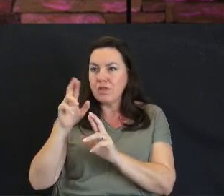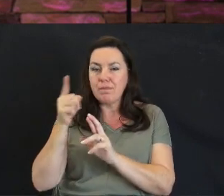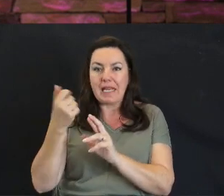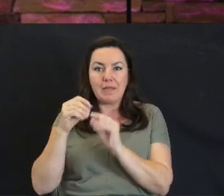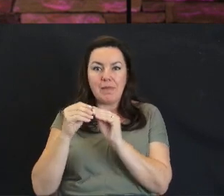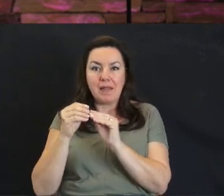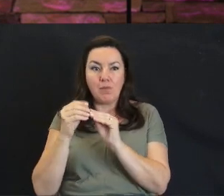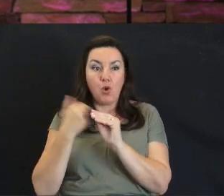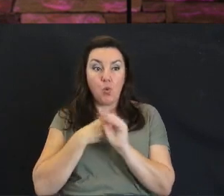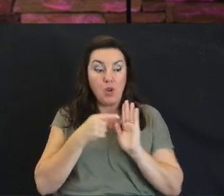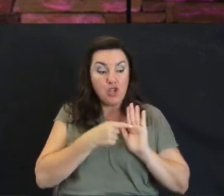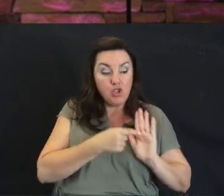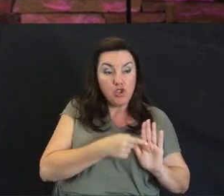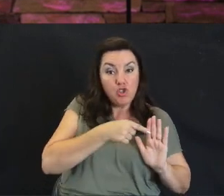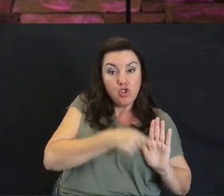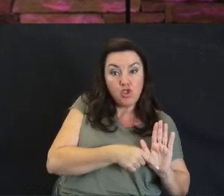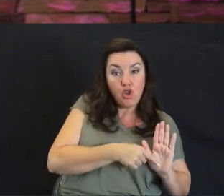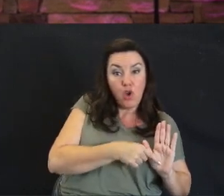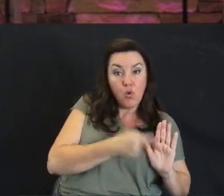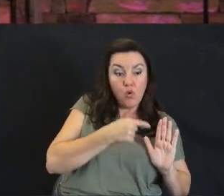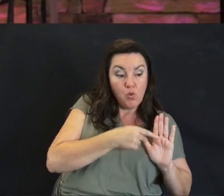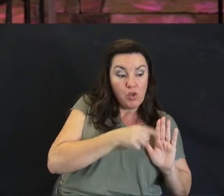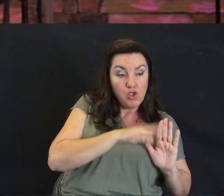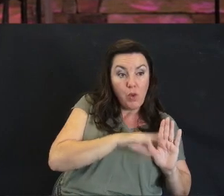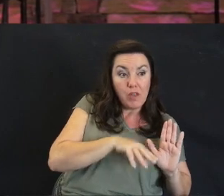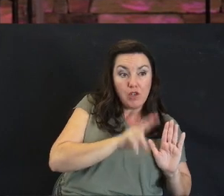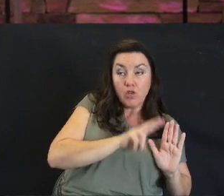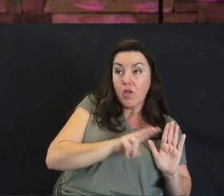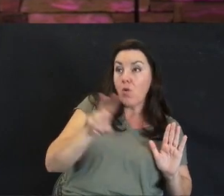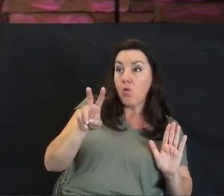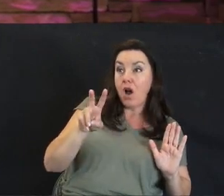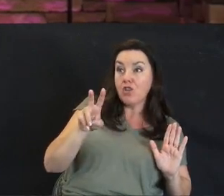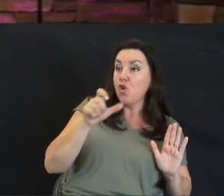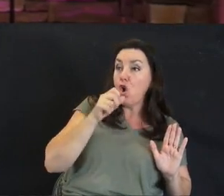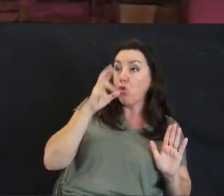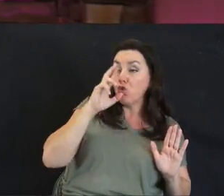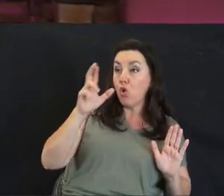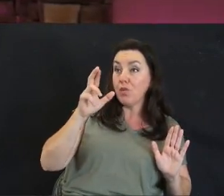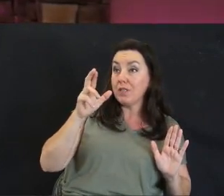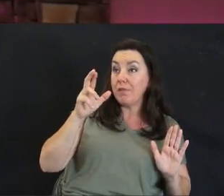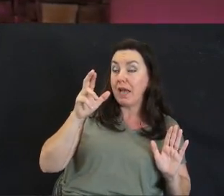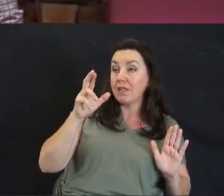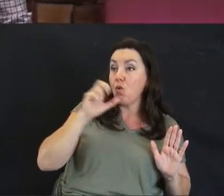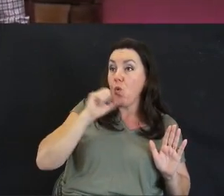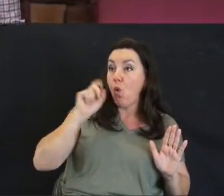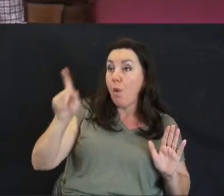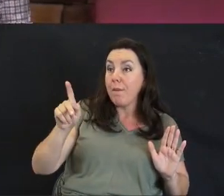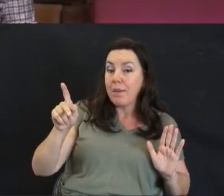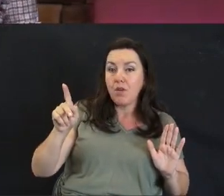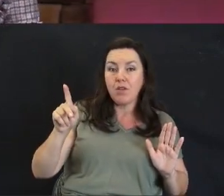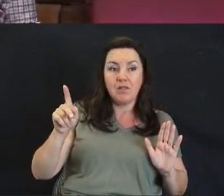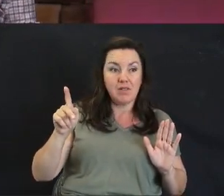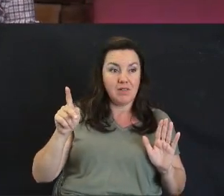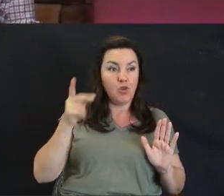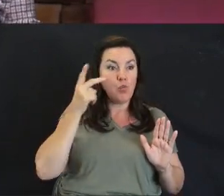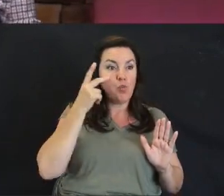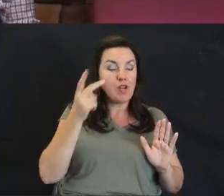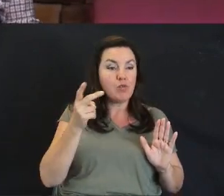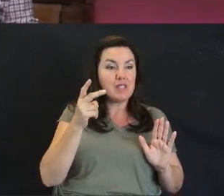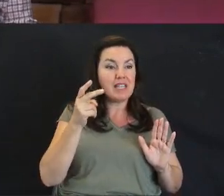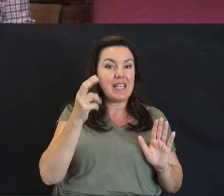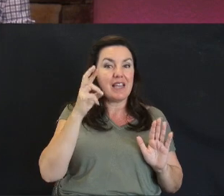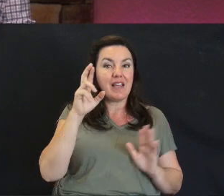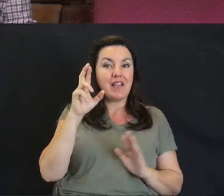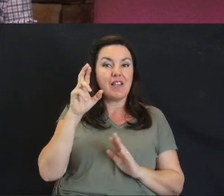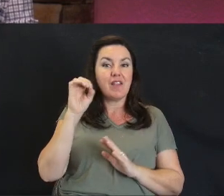That's what we've done And we did this all While the youth Looked on By the way If you turn on the riots What do you see You see the rioters What are they doing To the